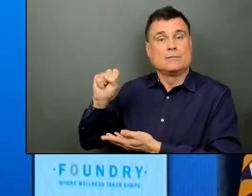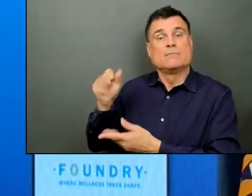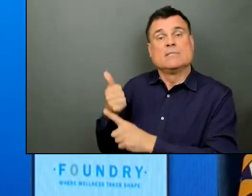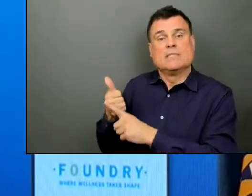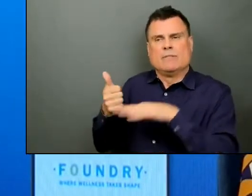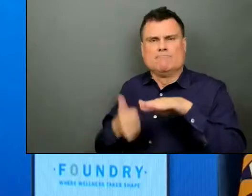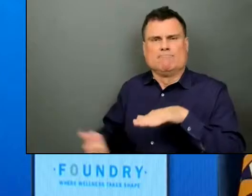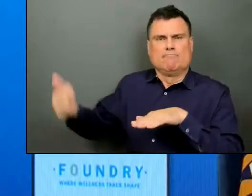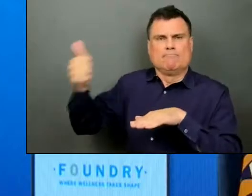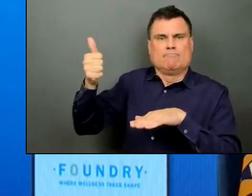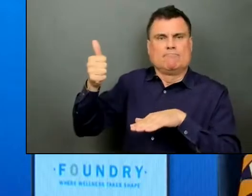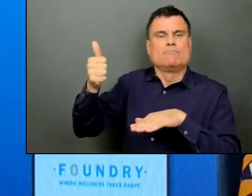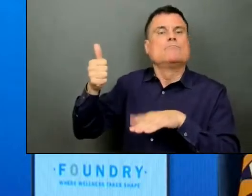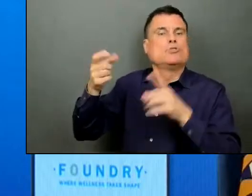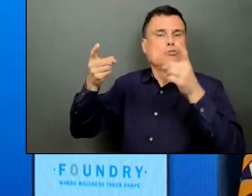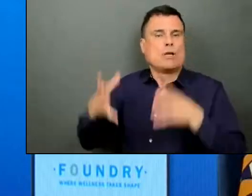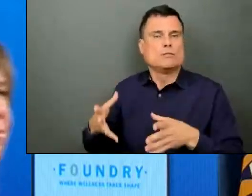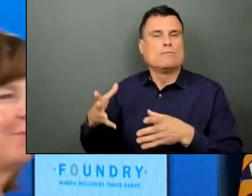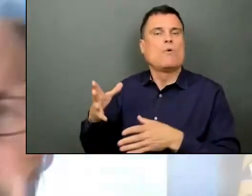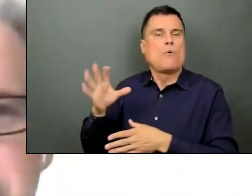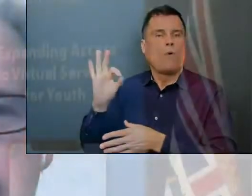to this announcement today. Welcome, Steve.